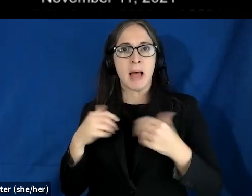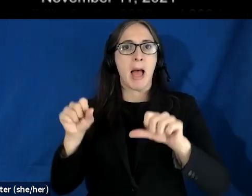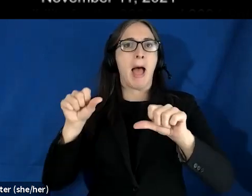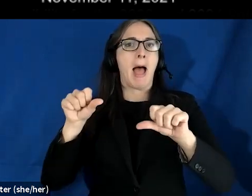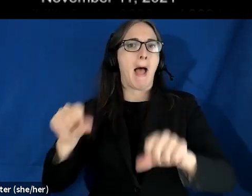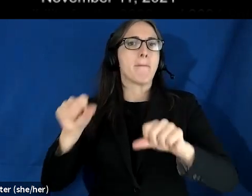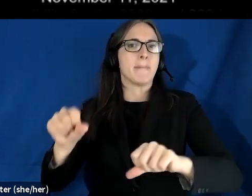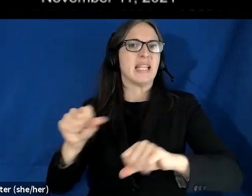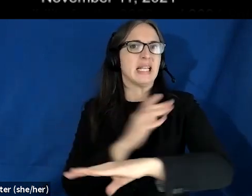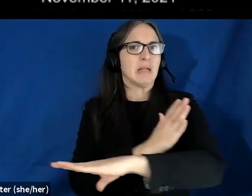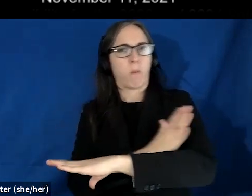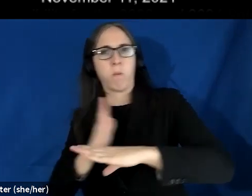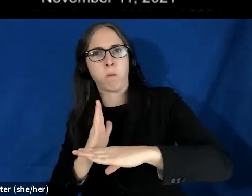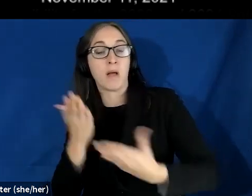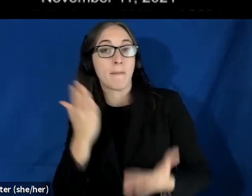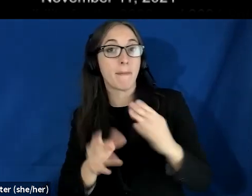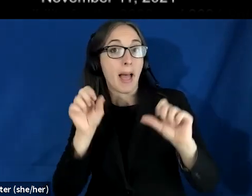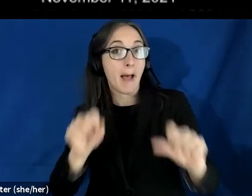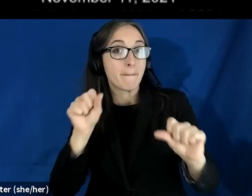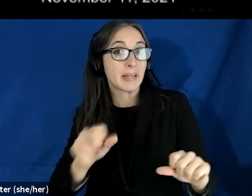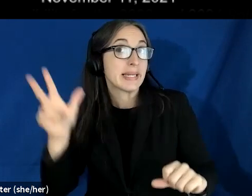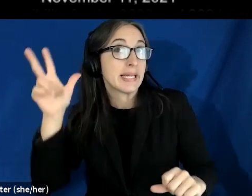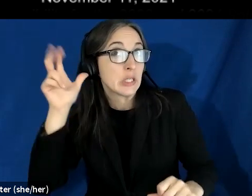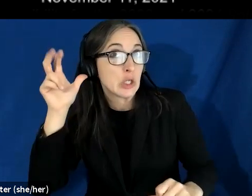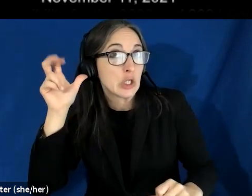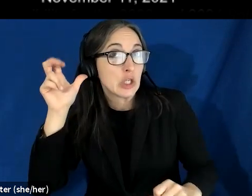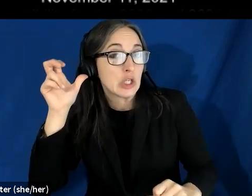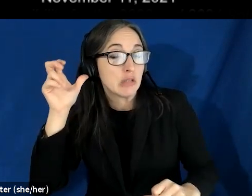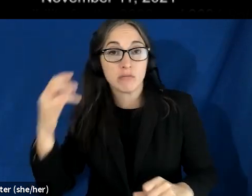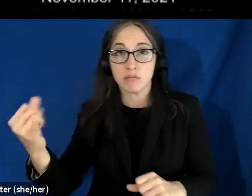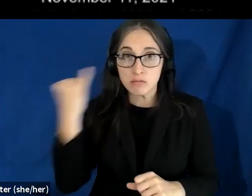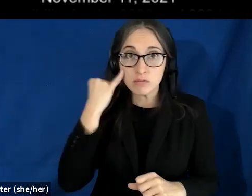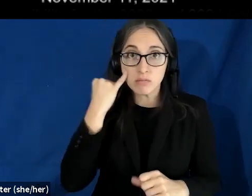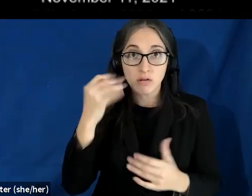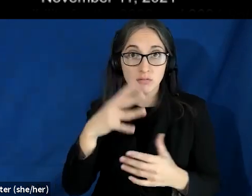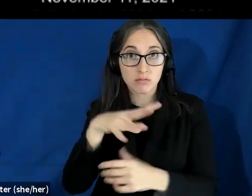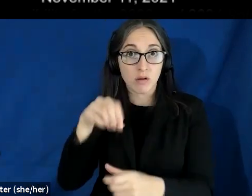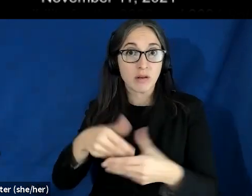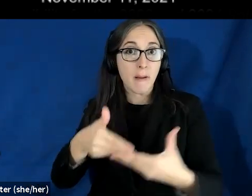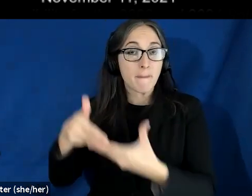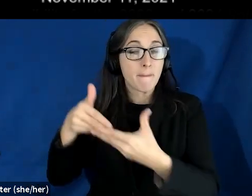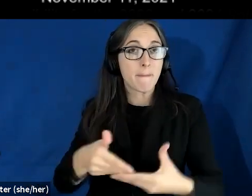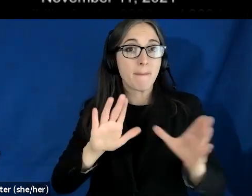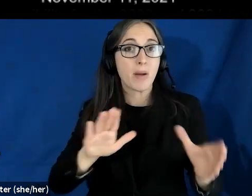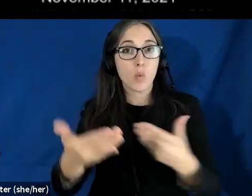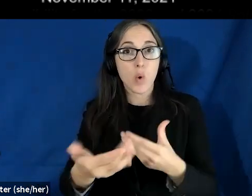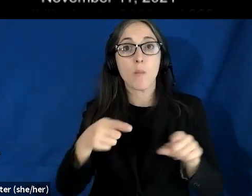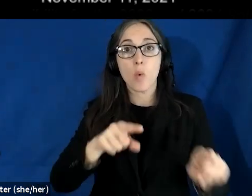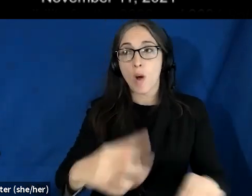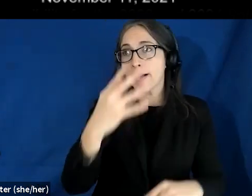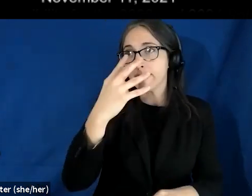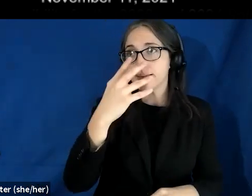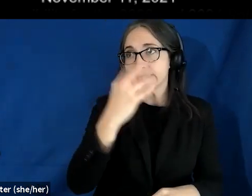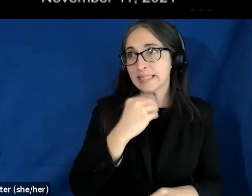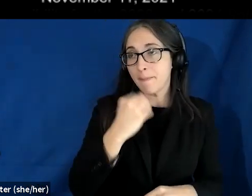For instance, the ability to hear. If you're in a baby's room while they're sleeping and you have the sound turned off on your